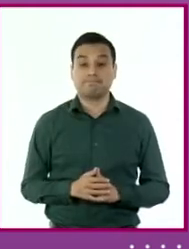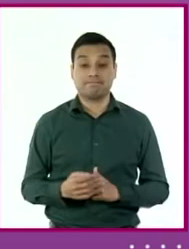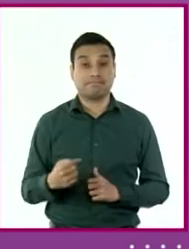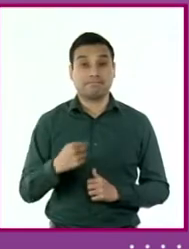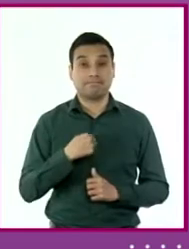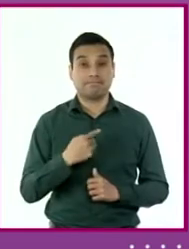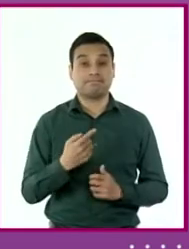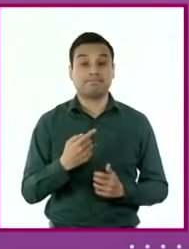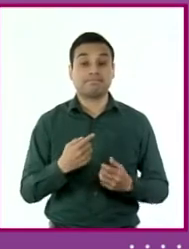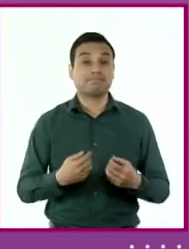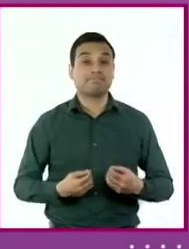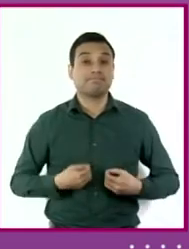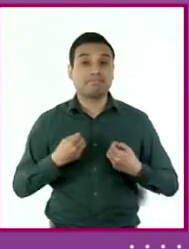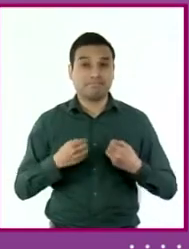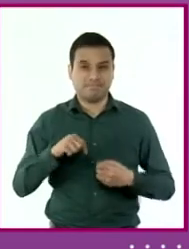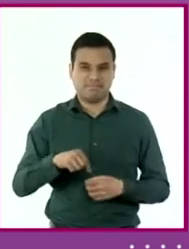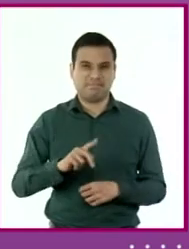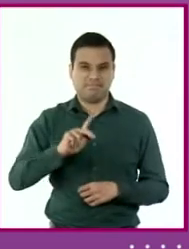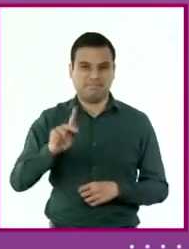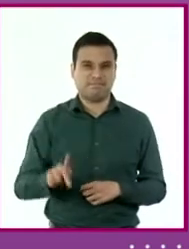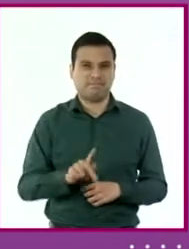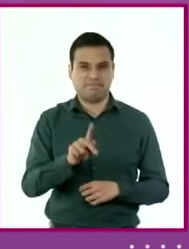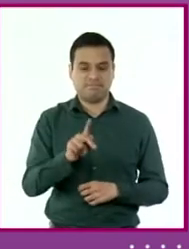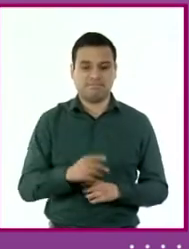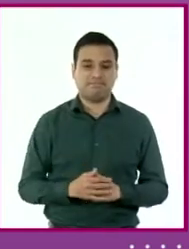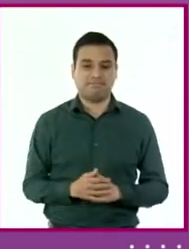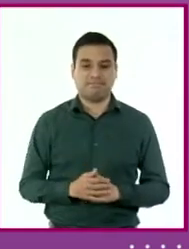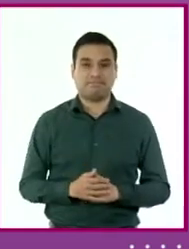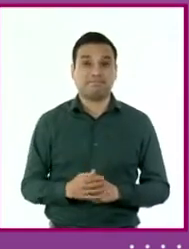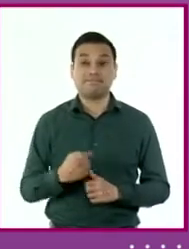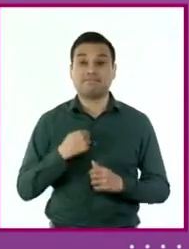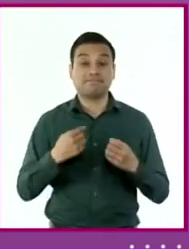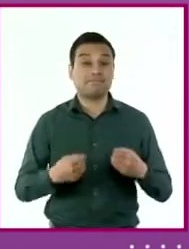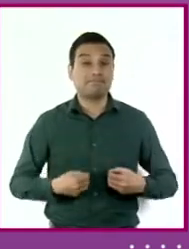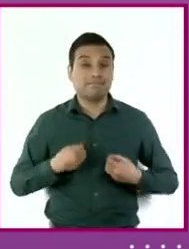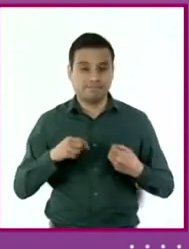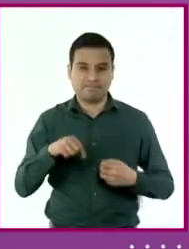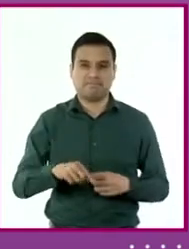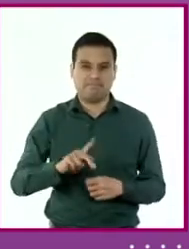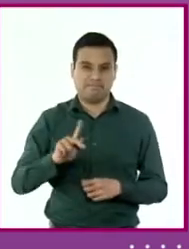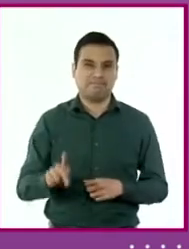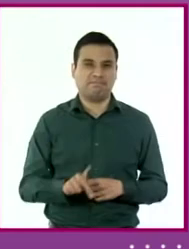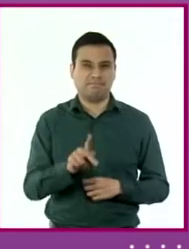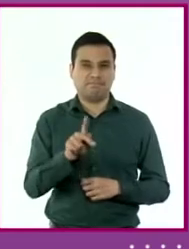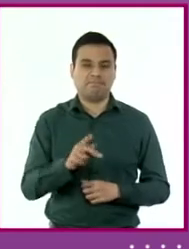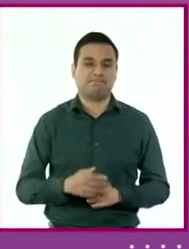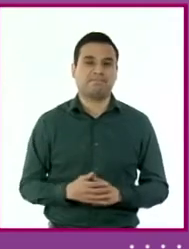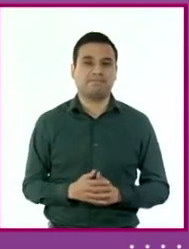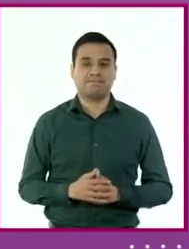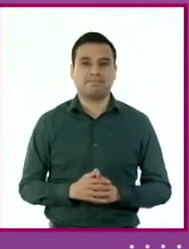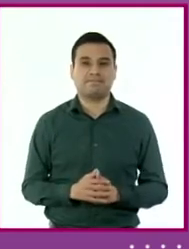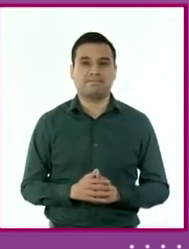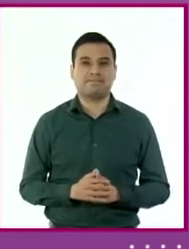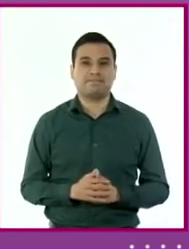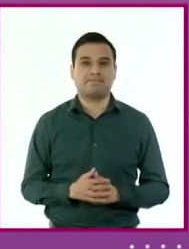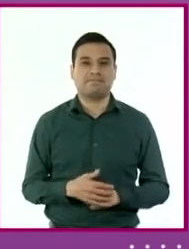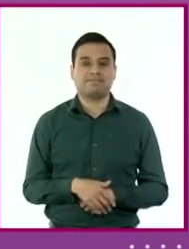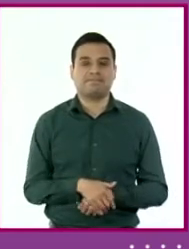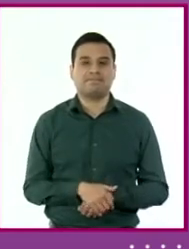I live in Simol! I live in Simol!